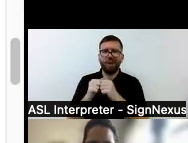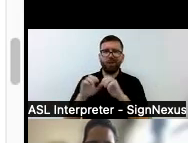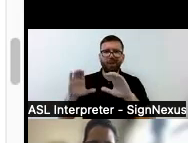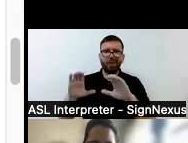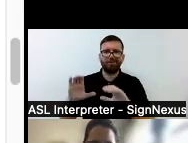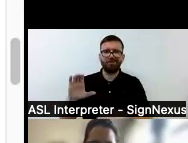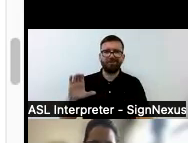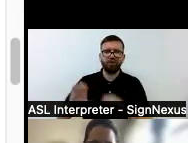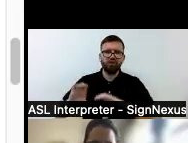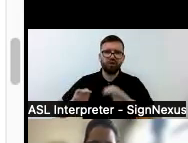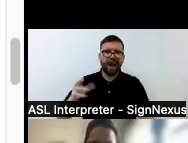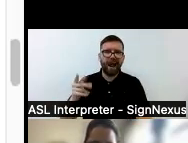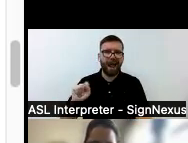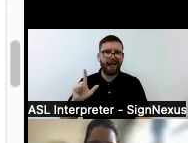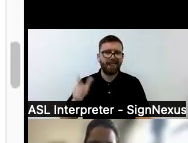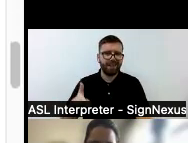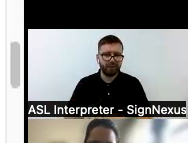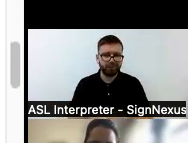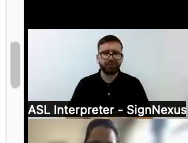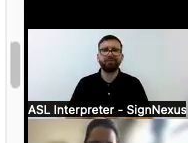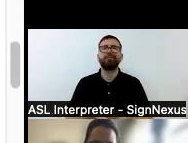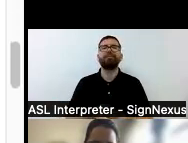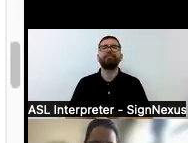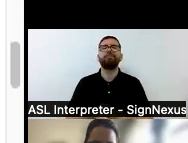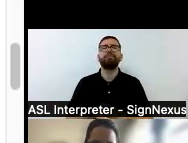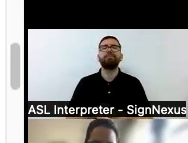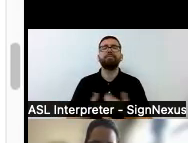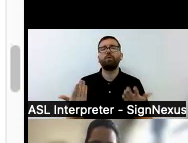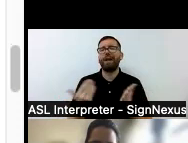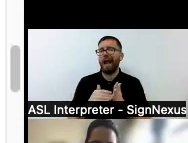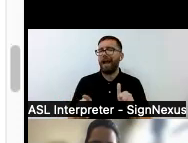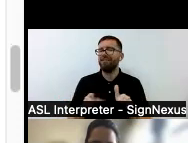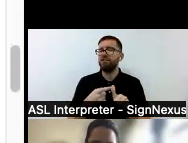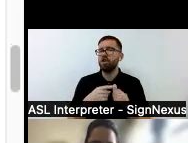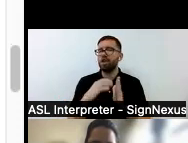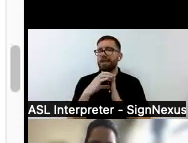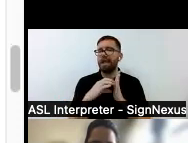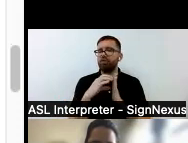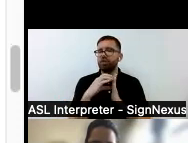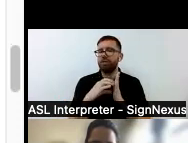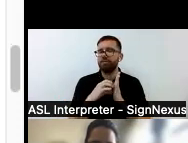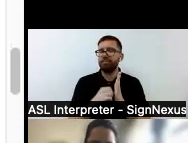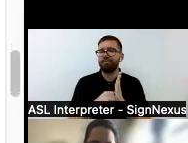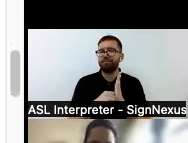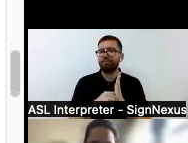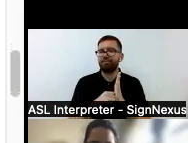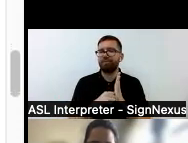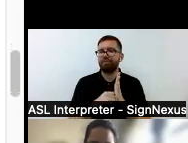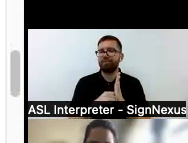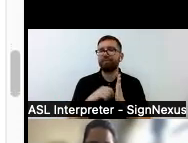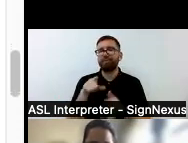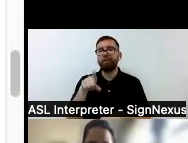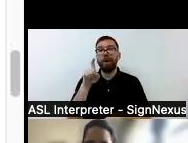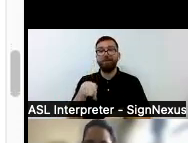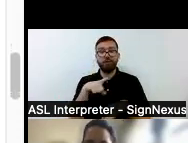So as mentioned, the first section is the section where you will have to determine